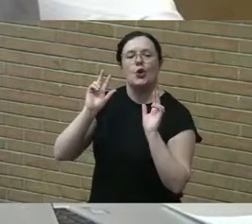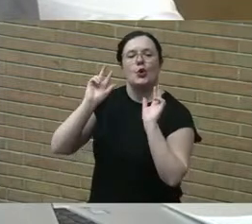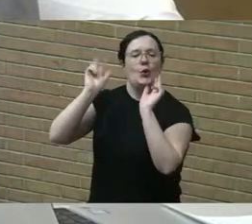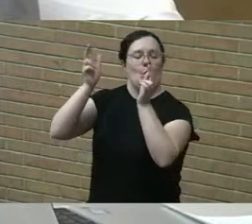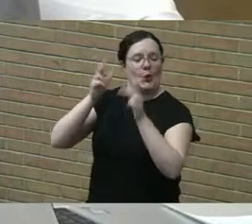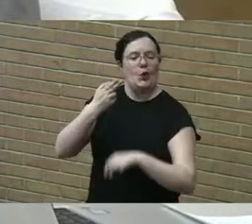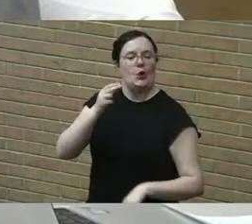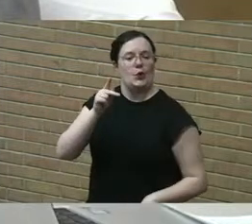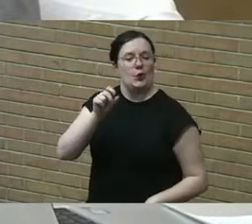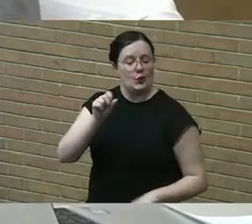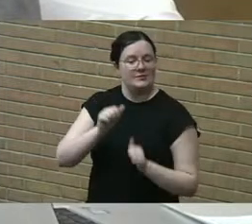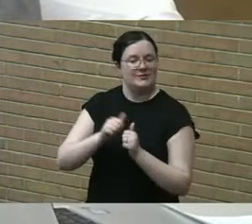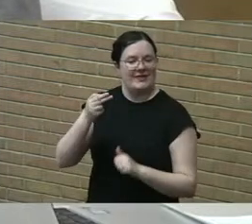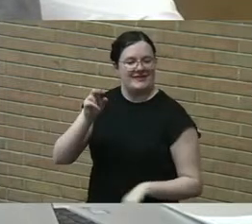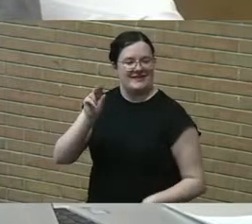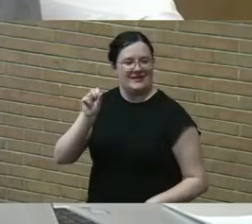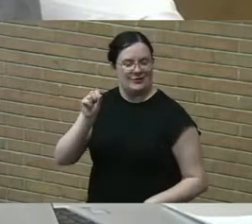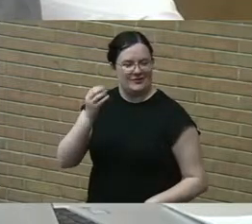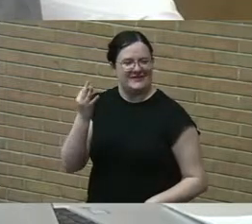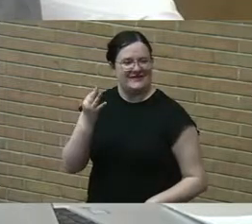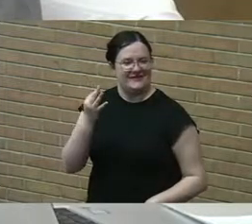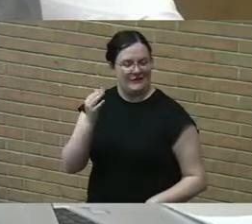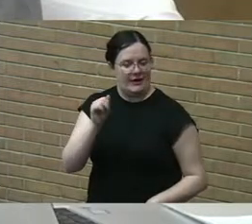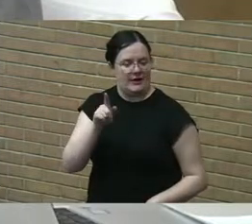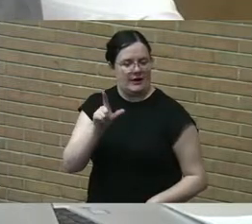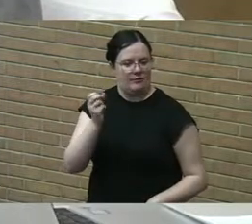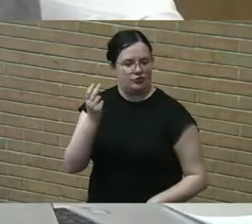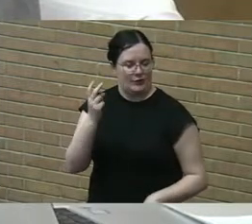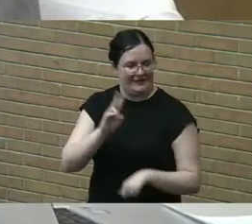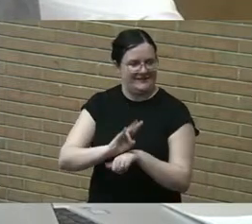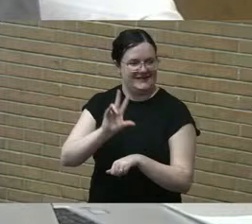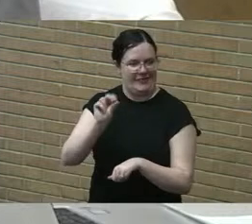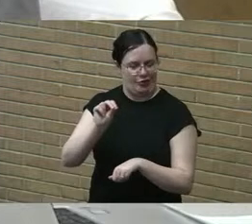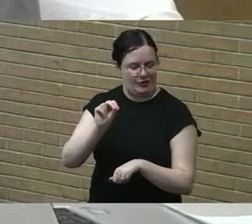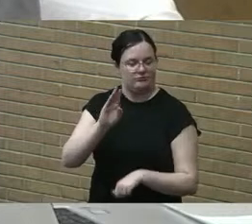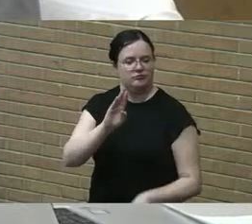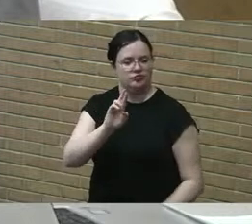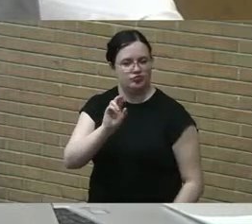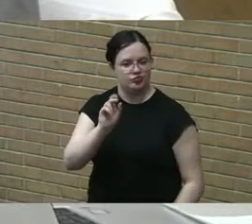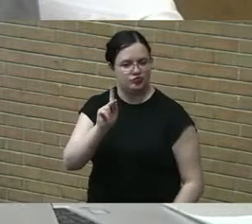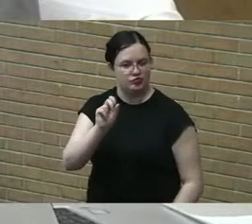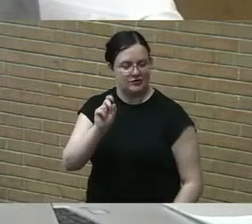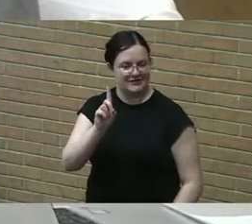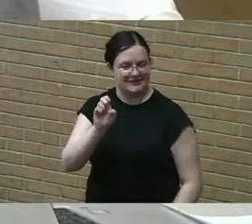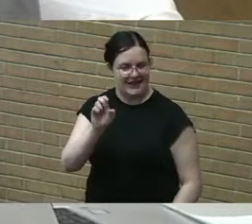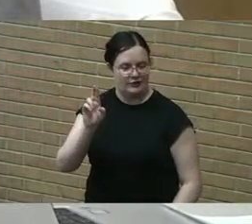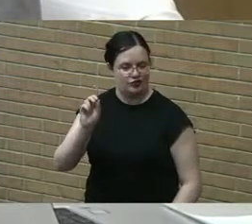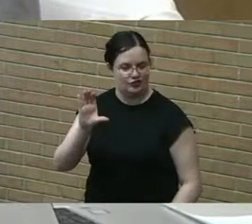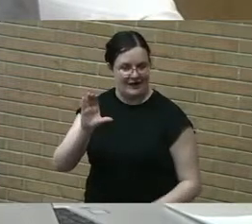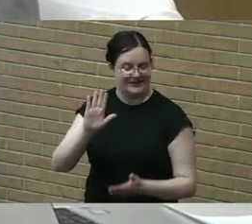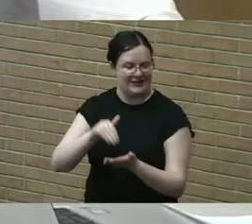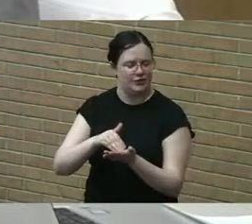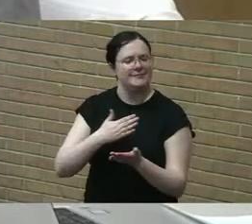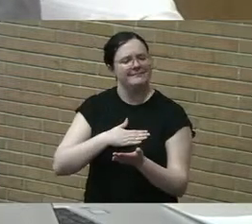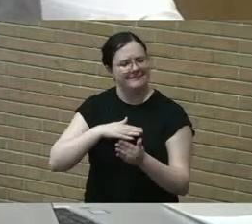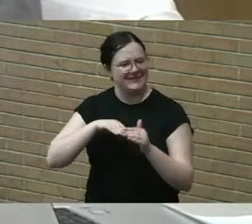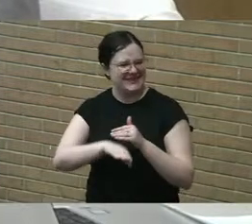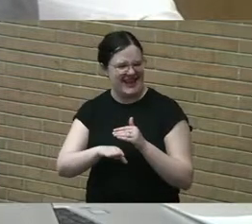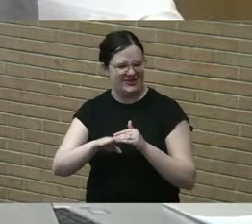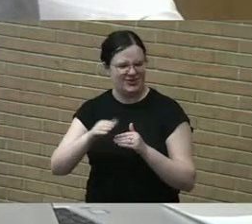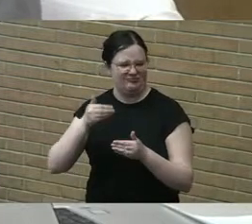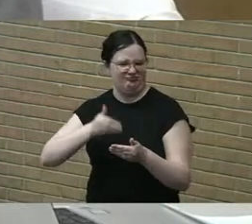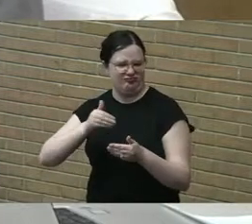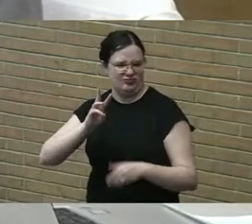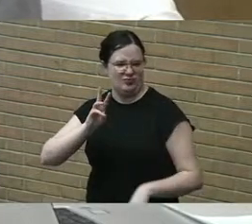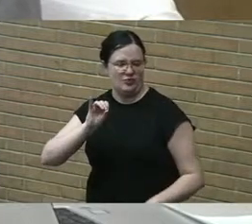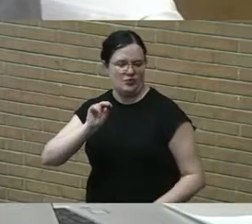from 6 to 7:30 at the Brookside Recreation Center. Please enter at the Winton Road entrance. Bring your enthusiasm, bring